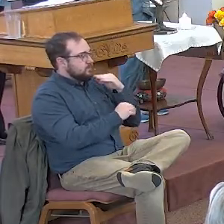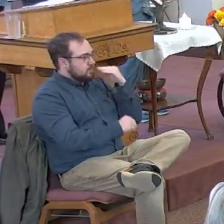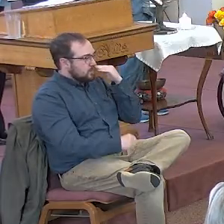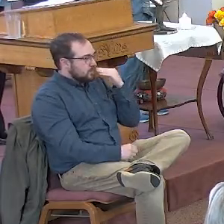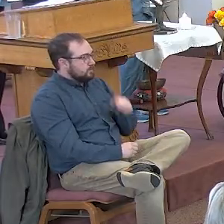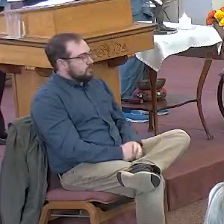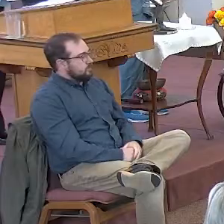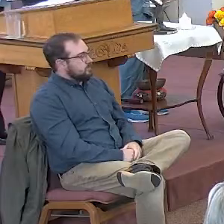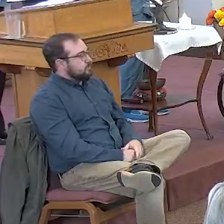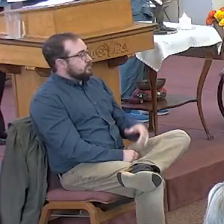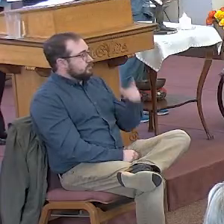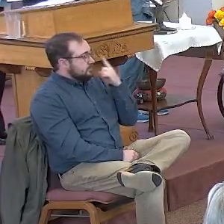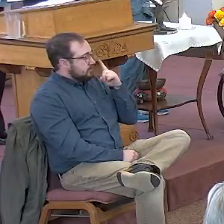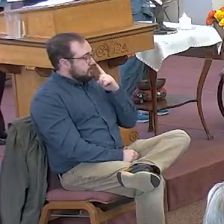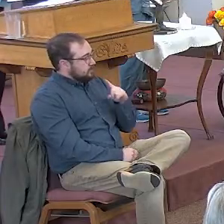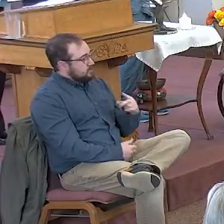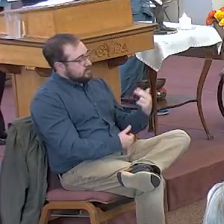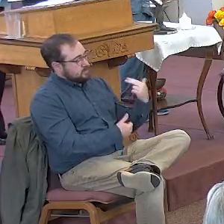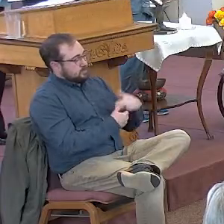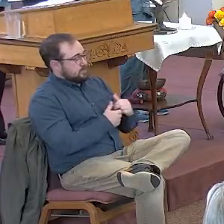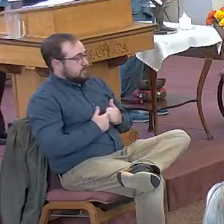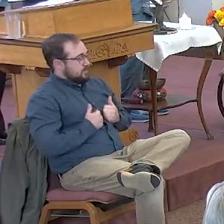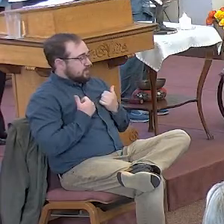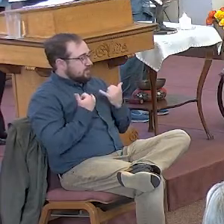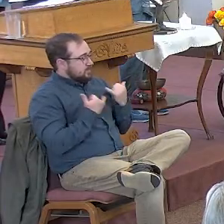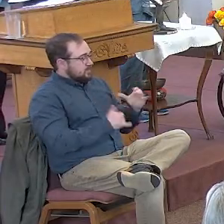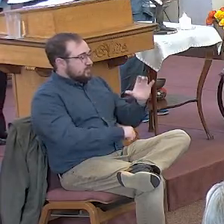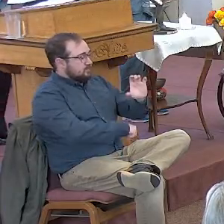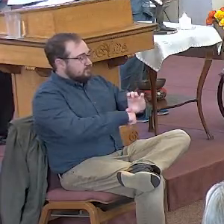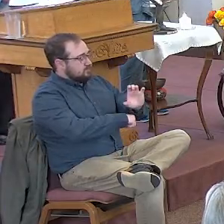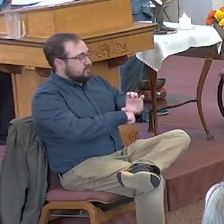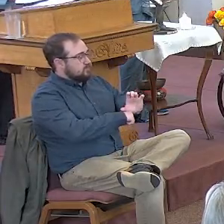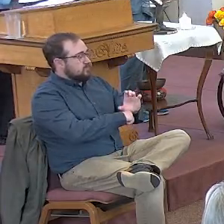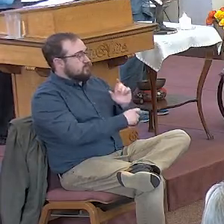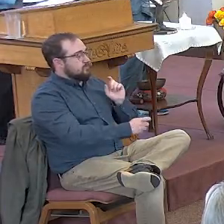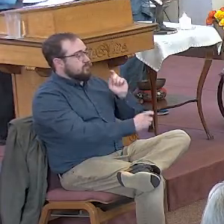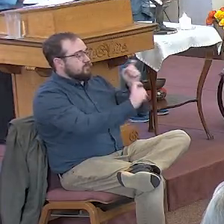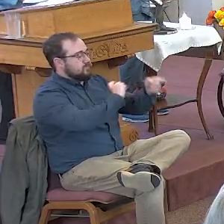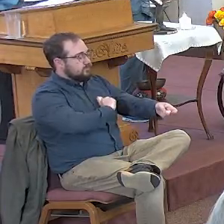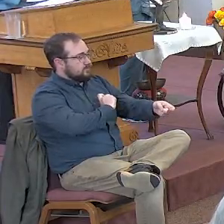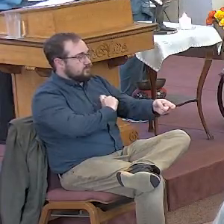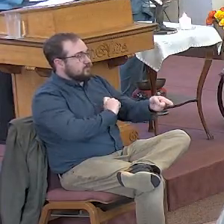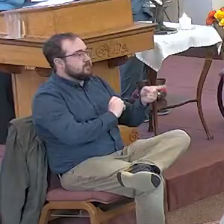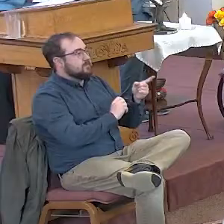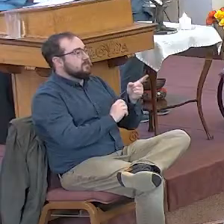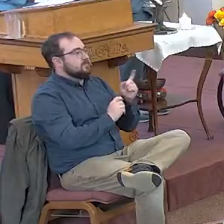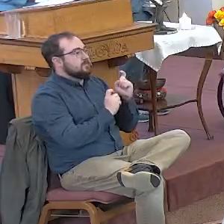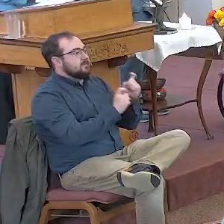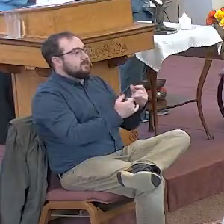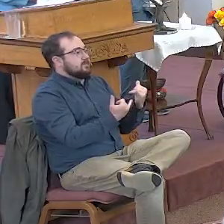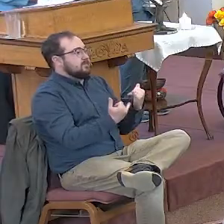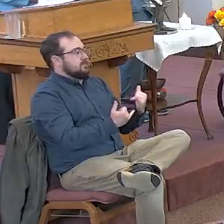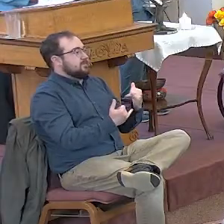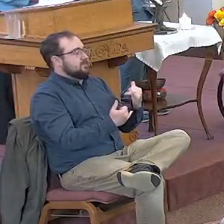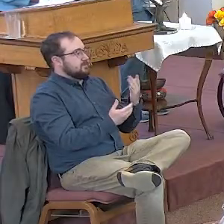Will you join in the life of this congregation, giving and receiving the gifts of this